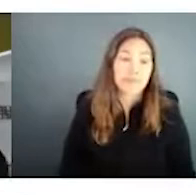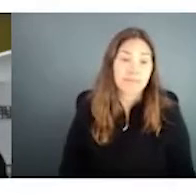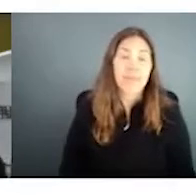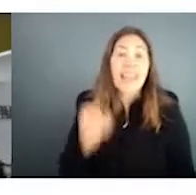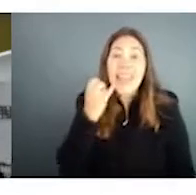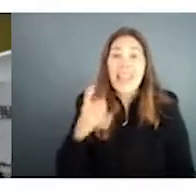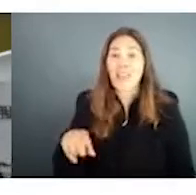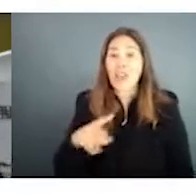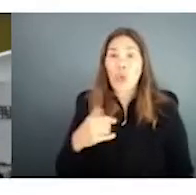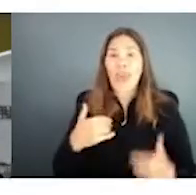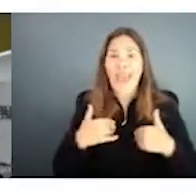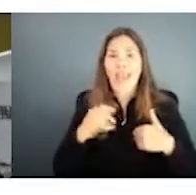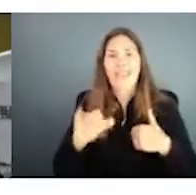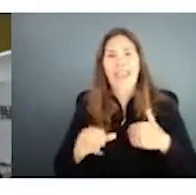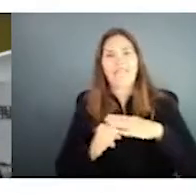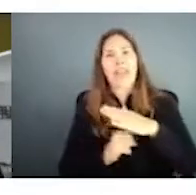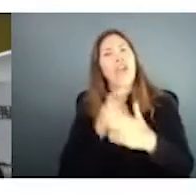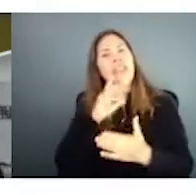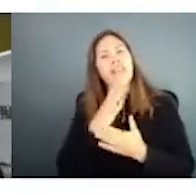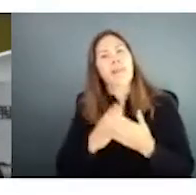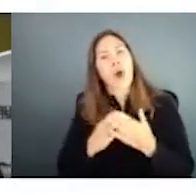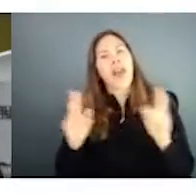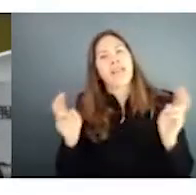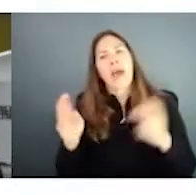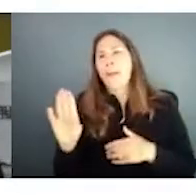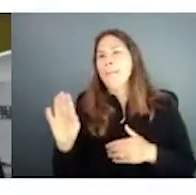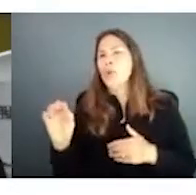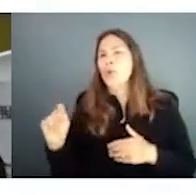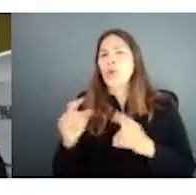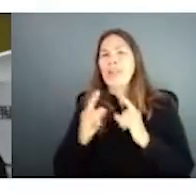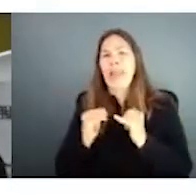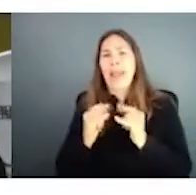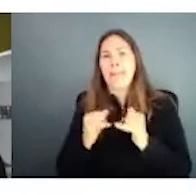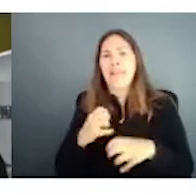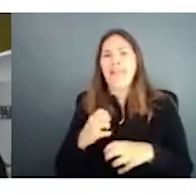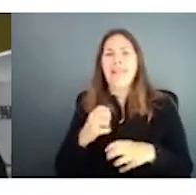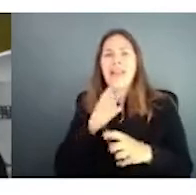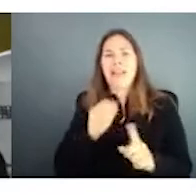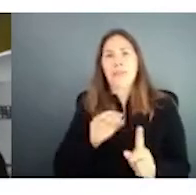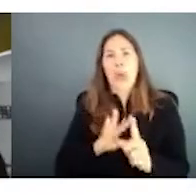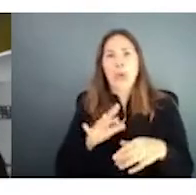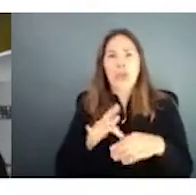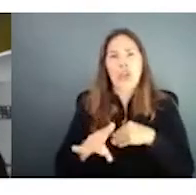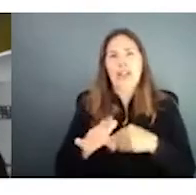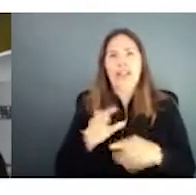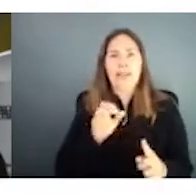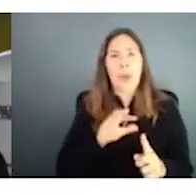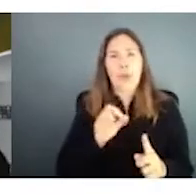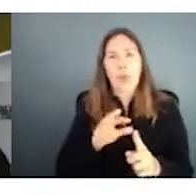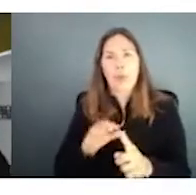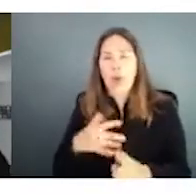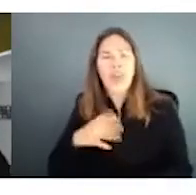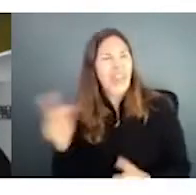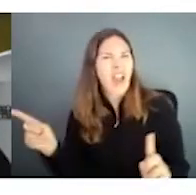if you get that foundation, I think that's part of where the boot camp helps too, exposing them early to all of that. And they'll come back and say, "Hey,